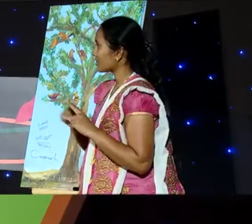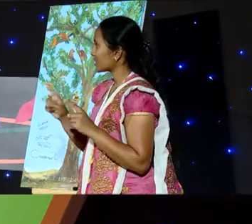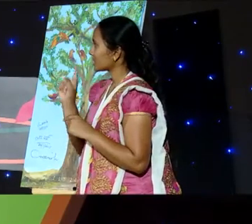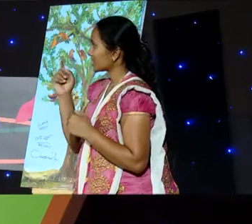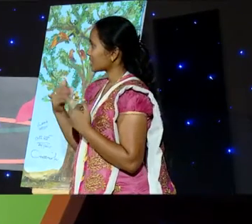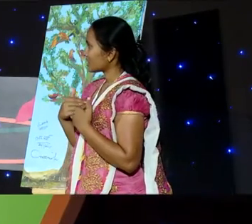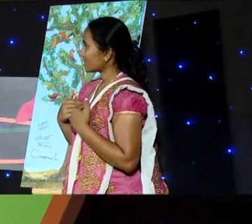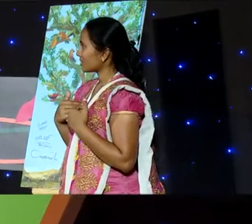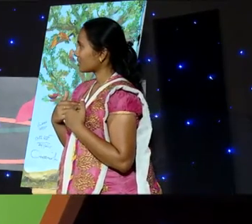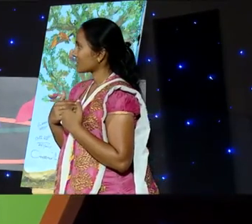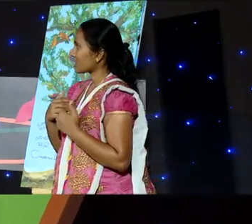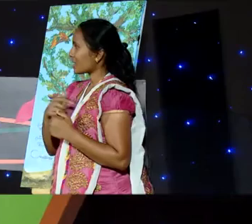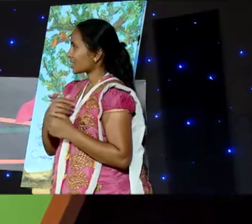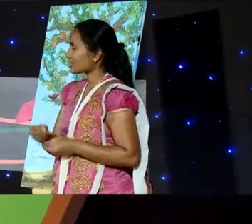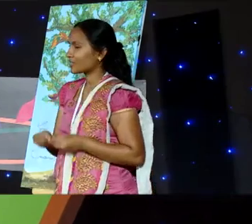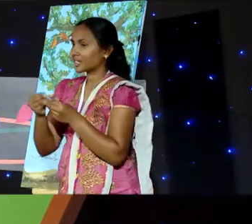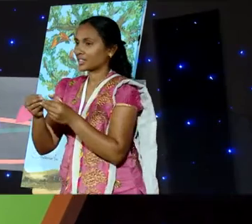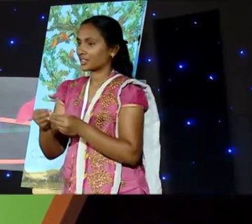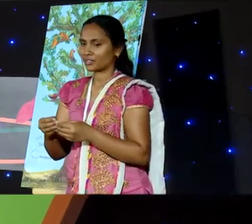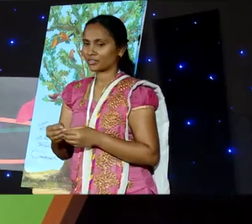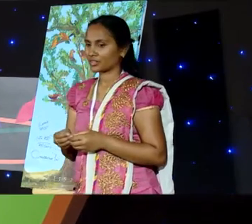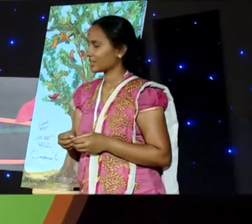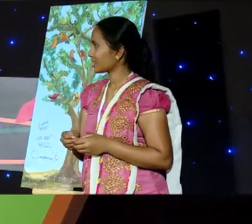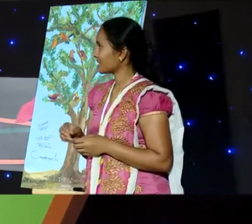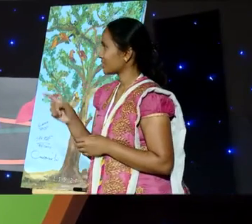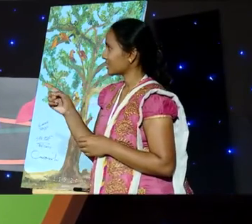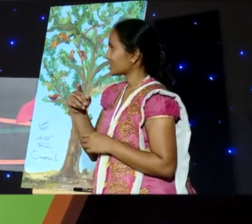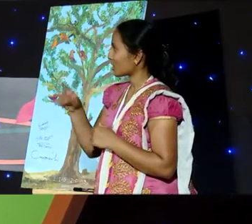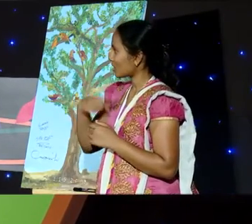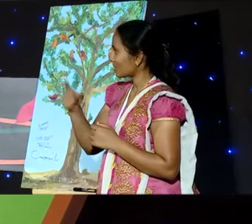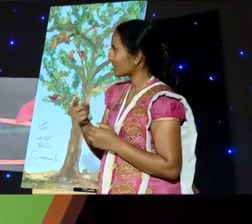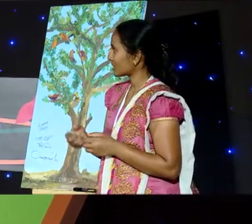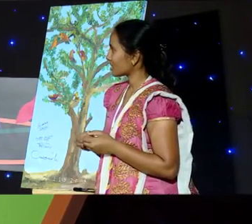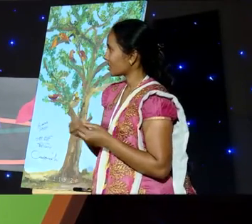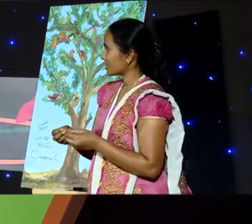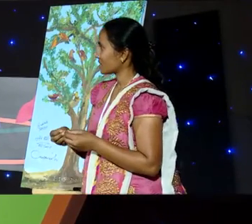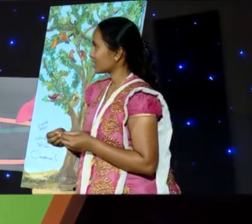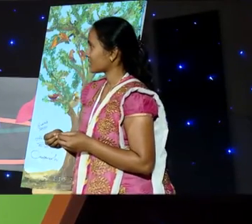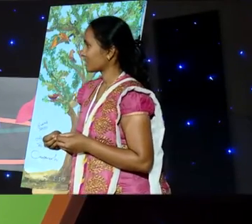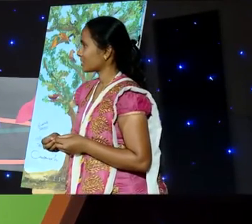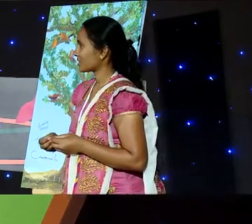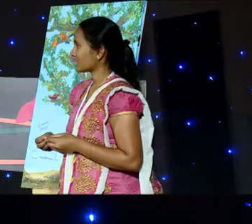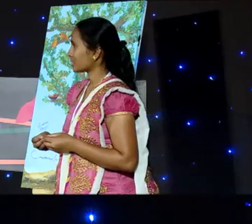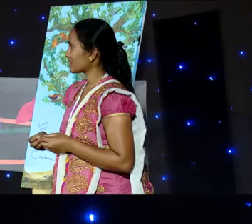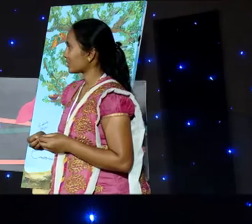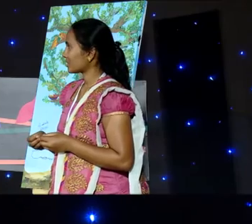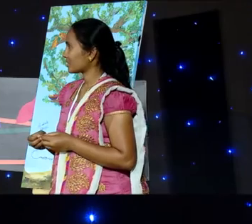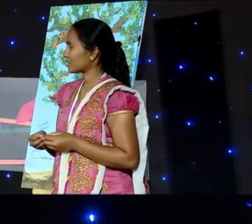also had a heart of giving, a heart of generosity. So she always had this insight that, I want to give, but what can I give? I'm just a